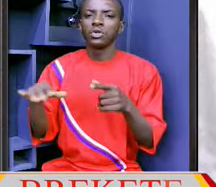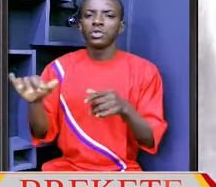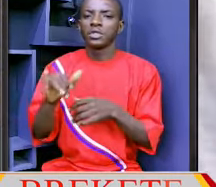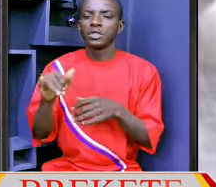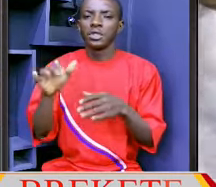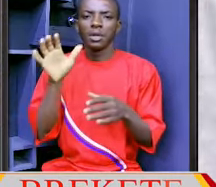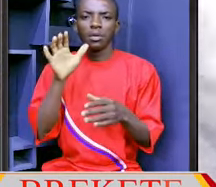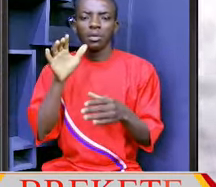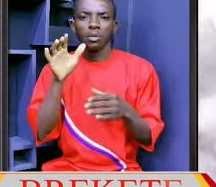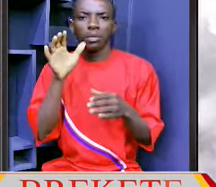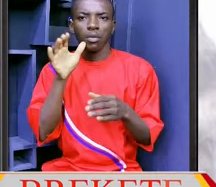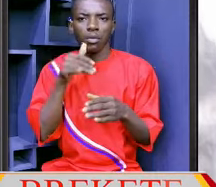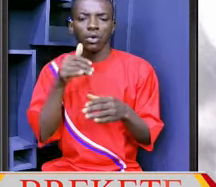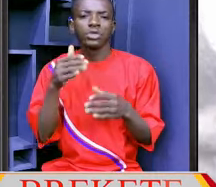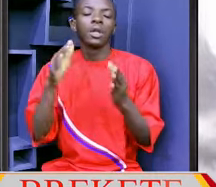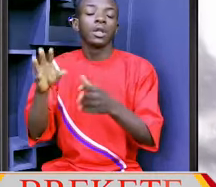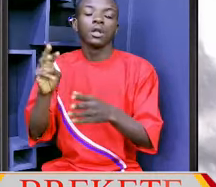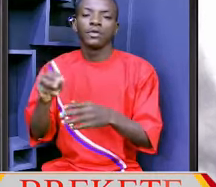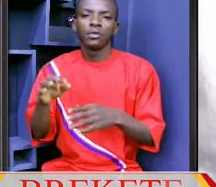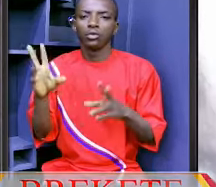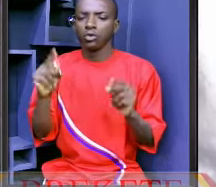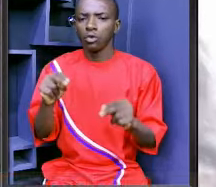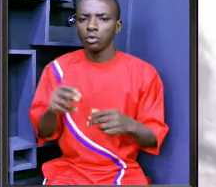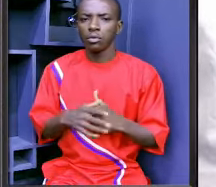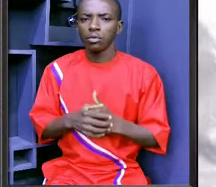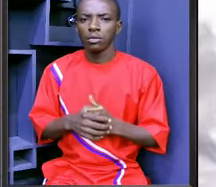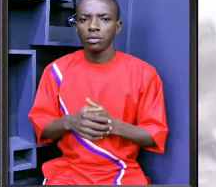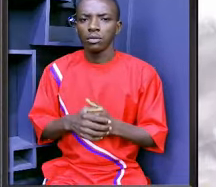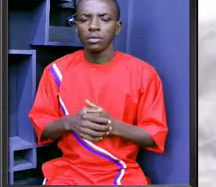mosque, make their liver. No.